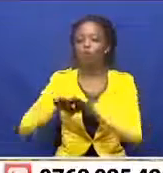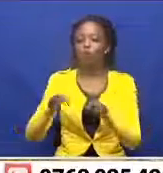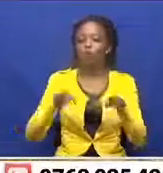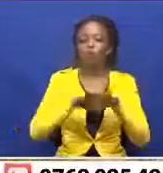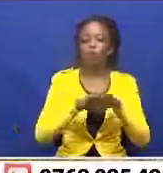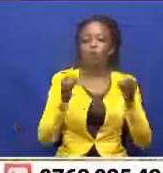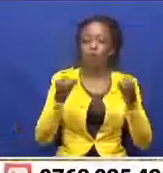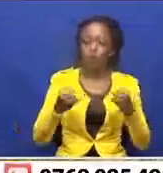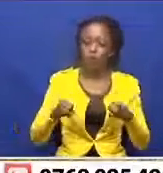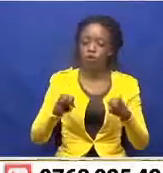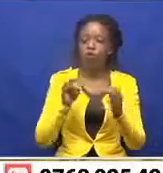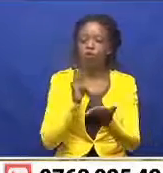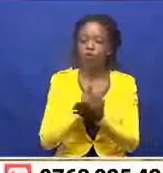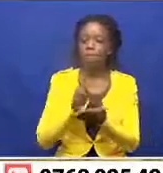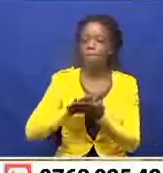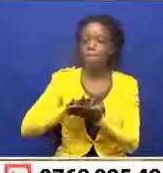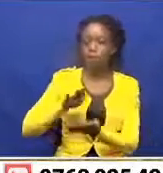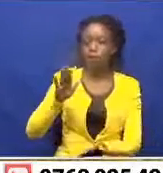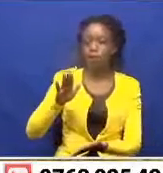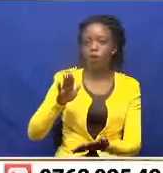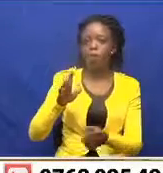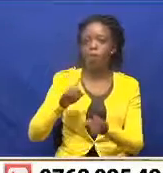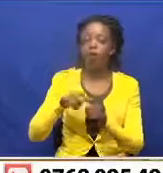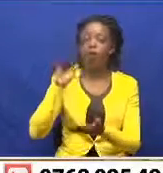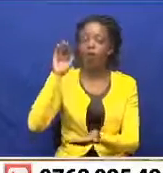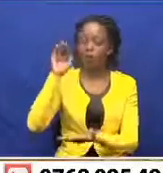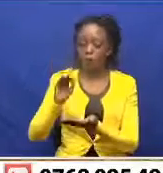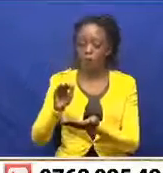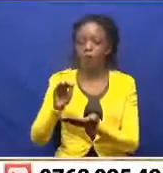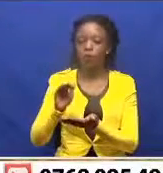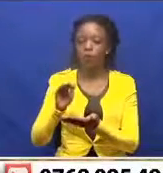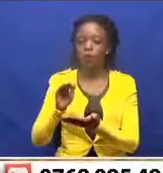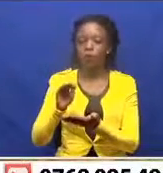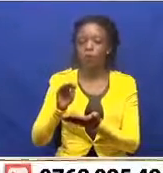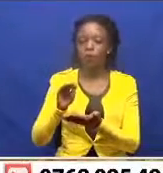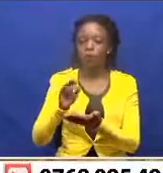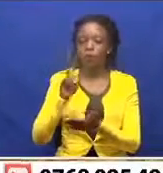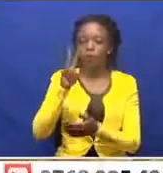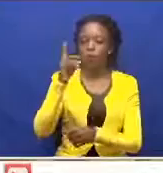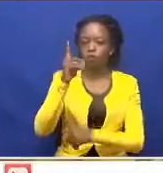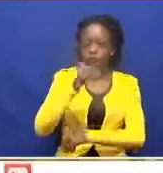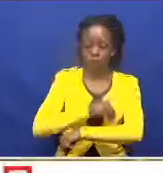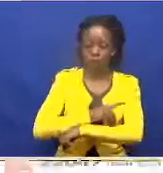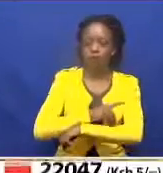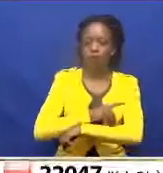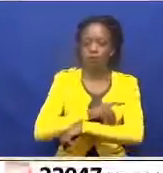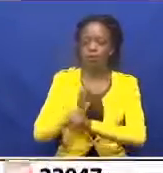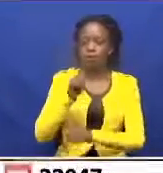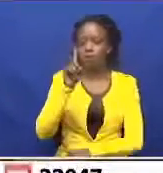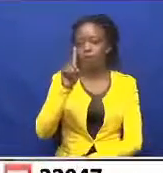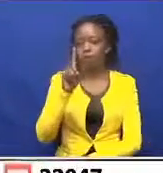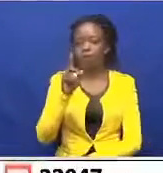we tried to store as much as possible, but we did reduce our production from 2 tons a day to a little bit under one.